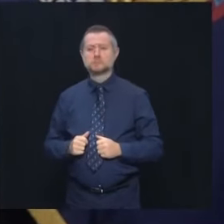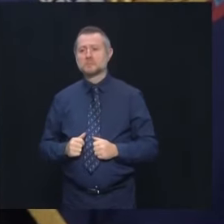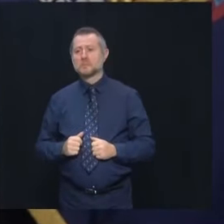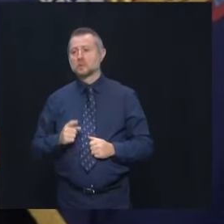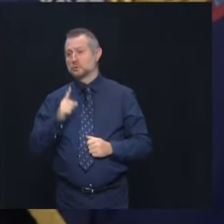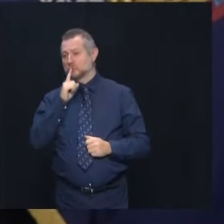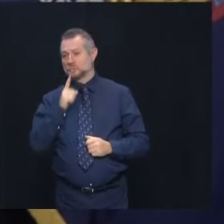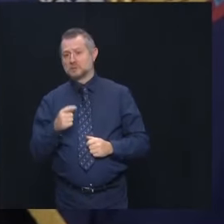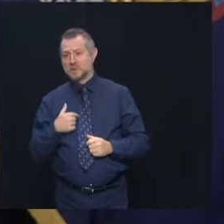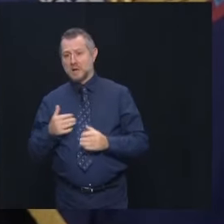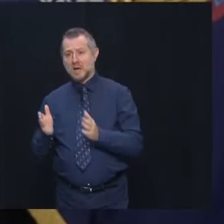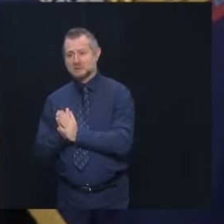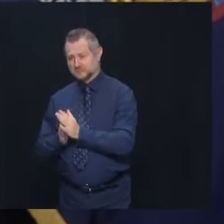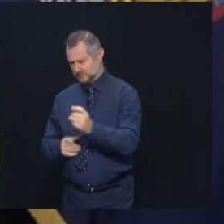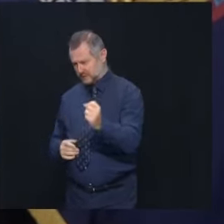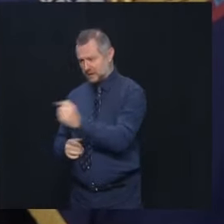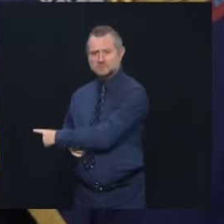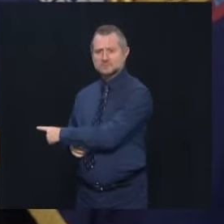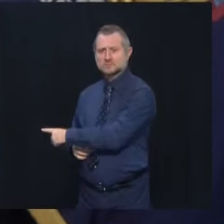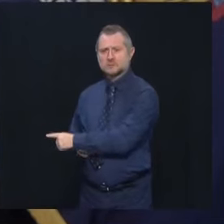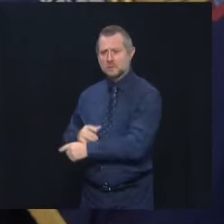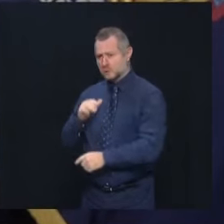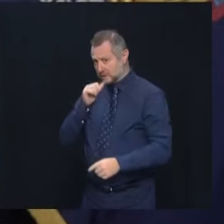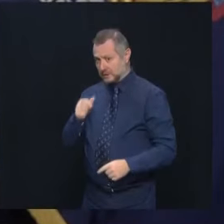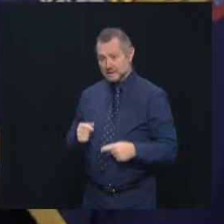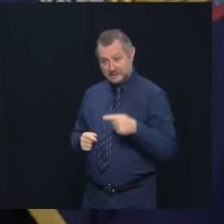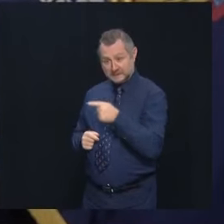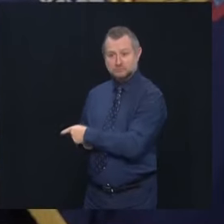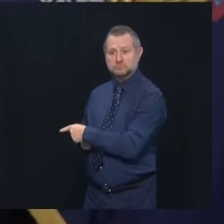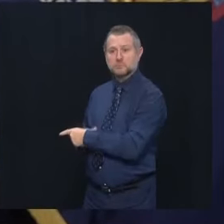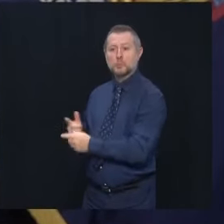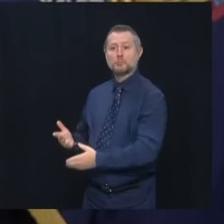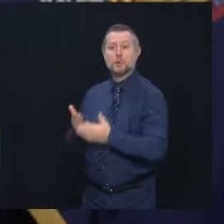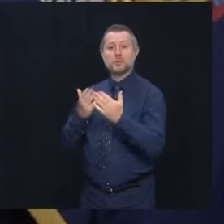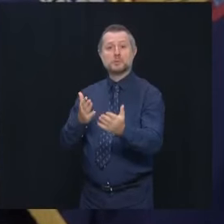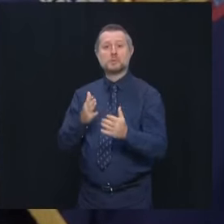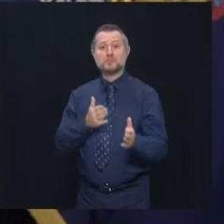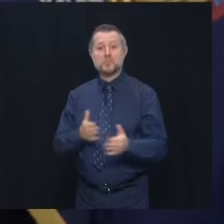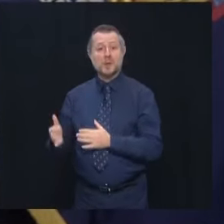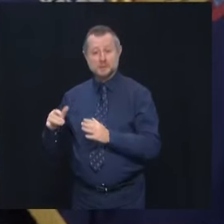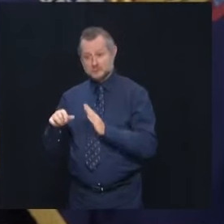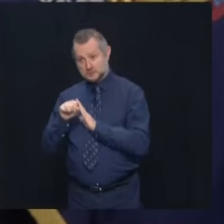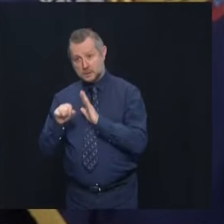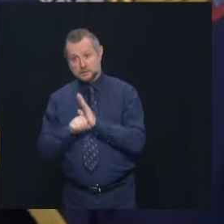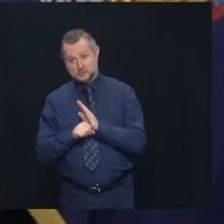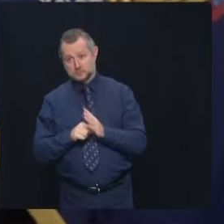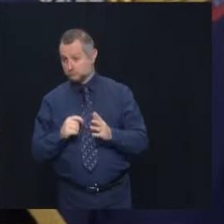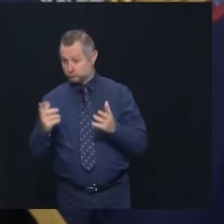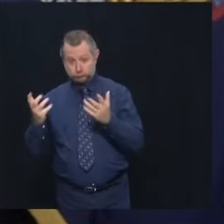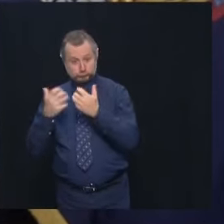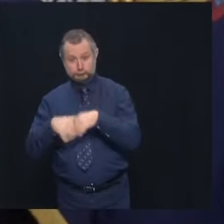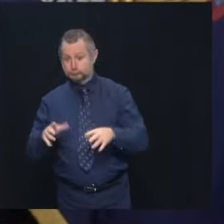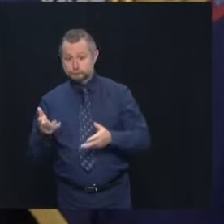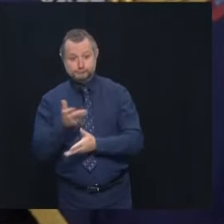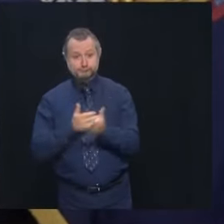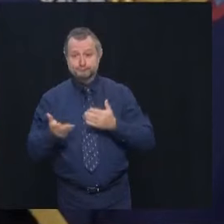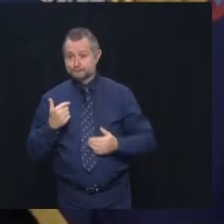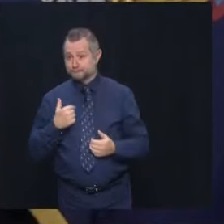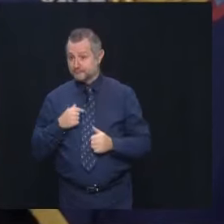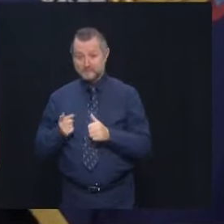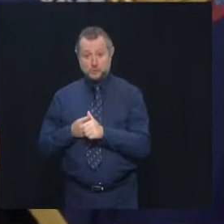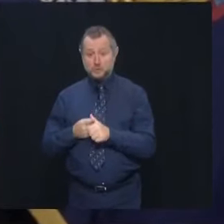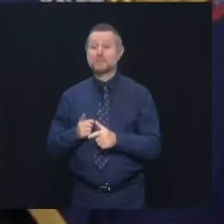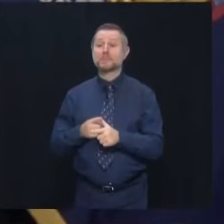ask him, why didn't you propose a plan to the state and work it out first and then